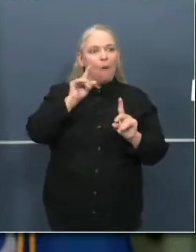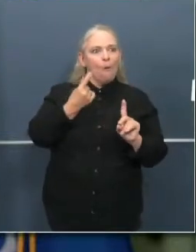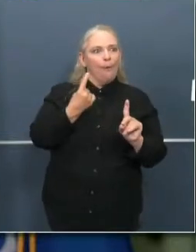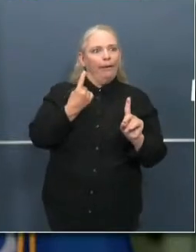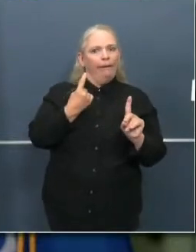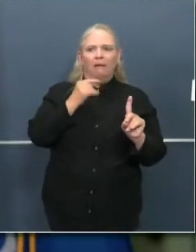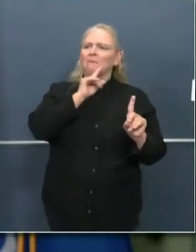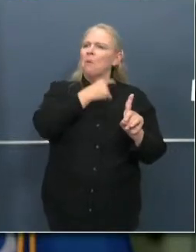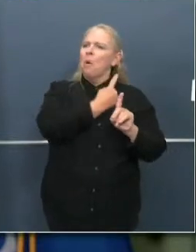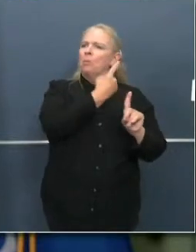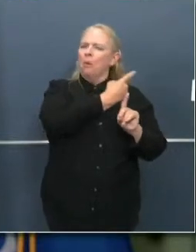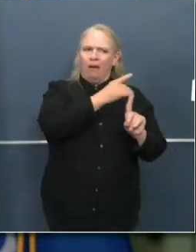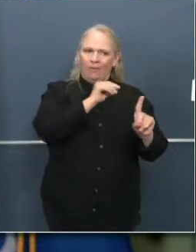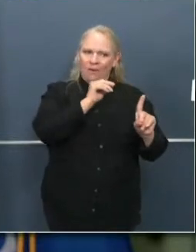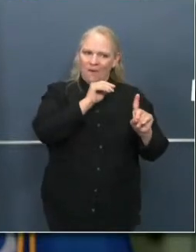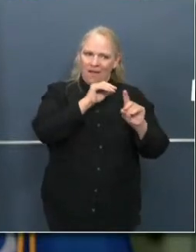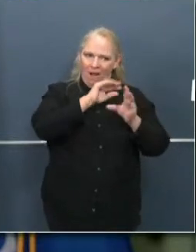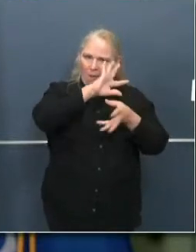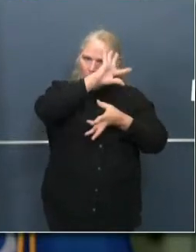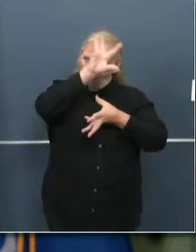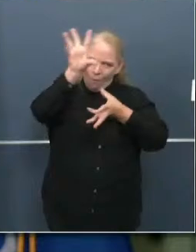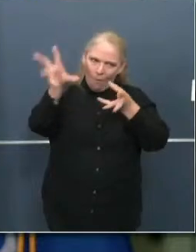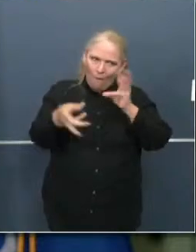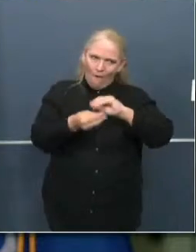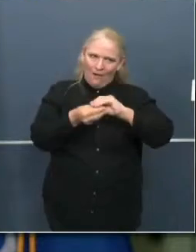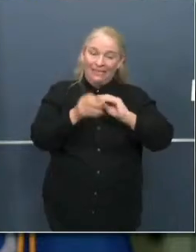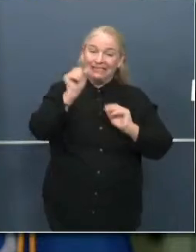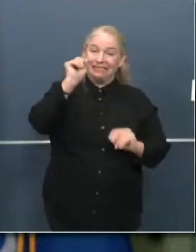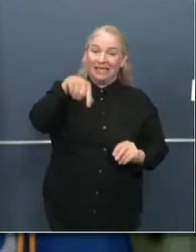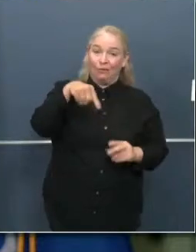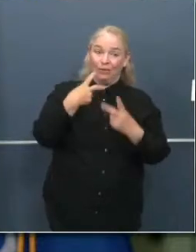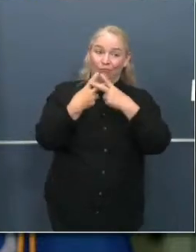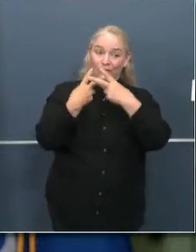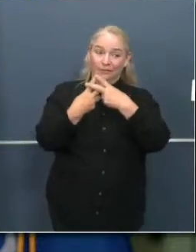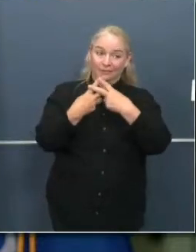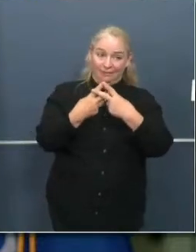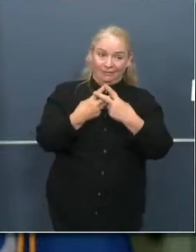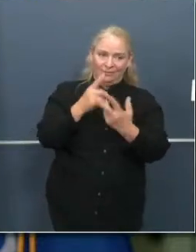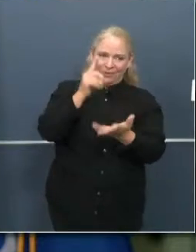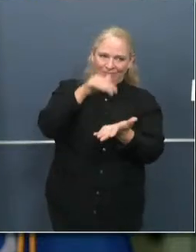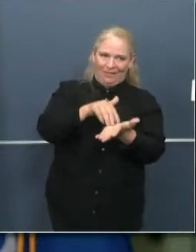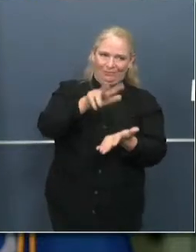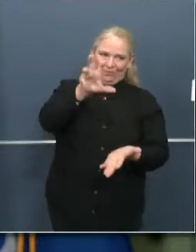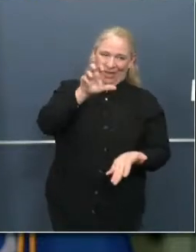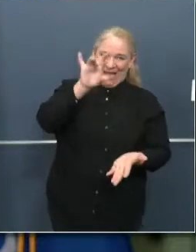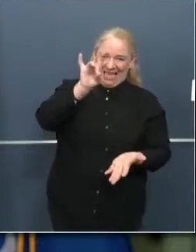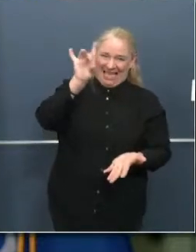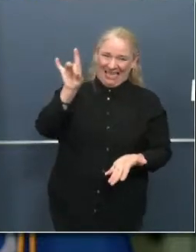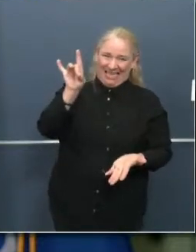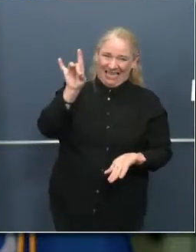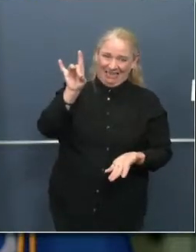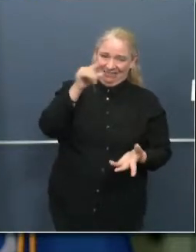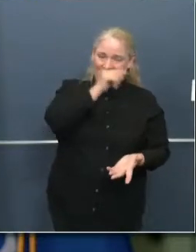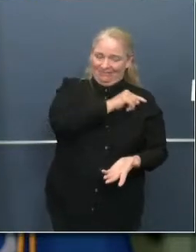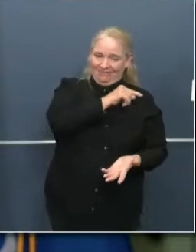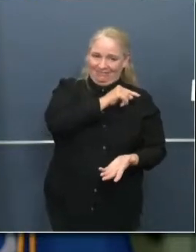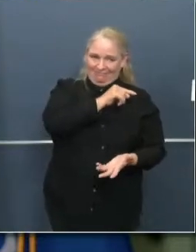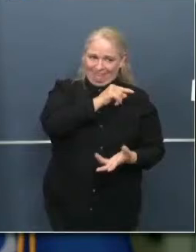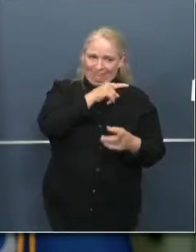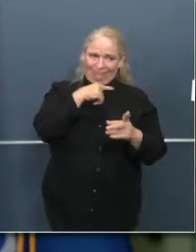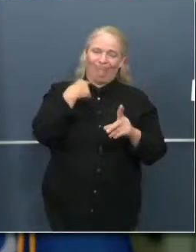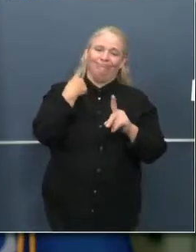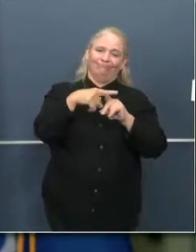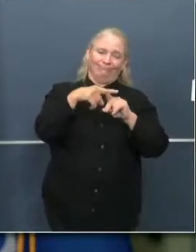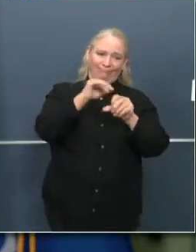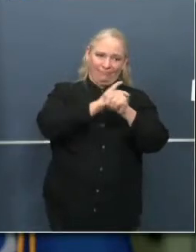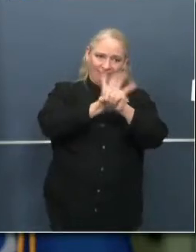1,388 individuals that have tested positive, inmates in that prison. We have decompressed that prison since